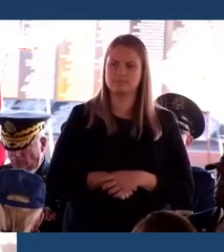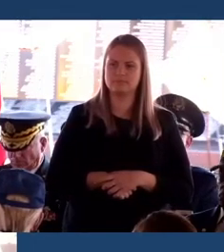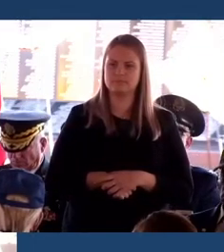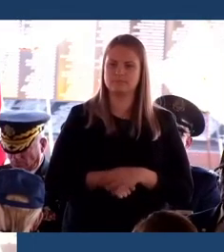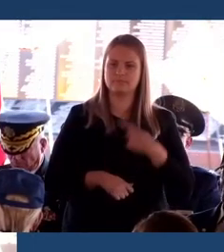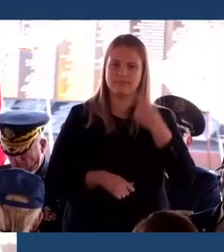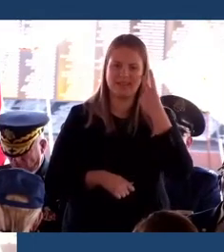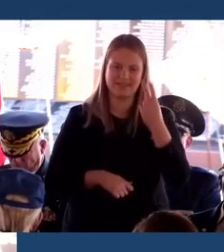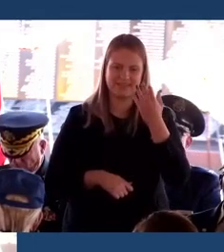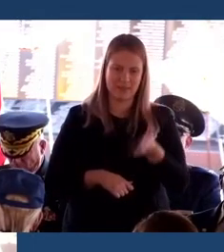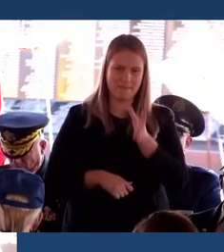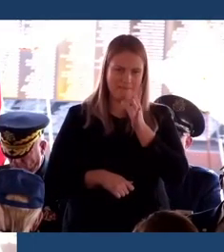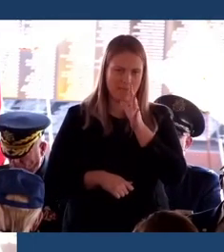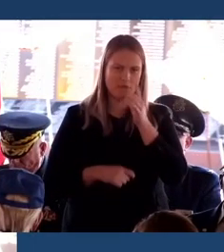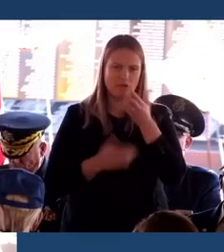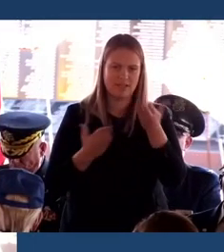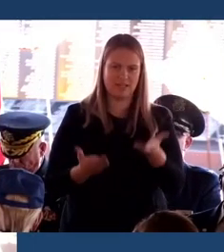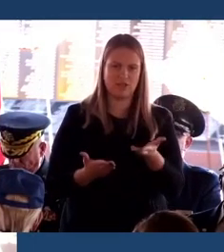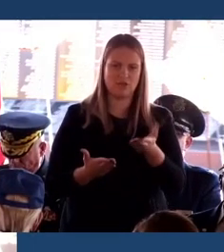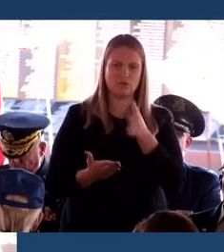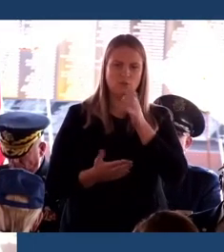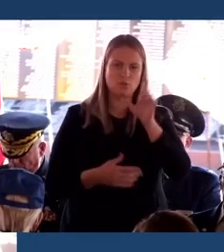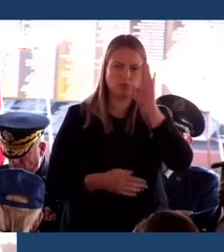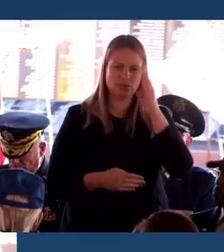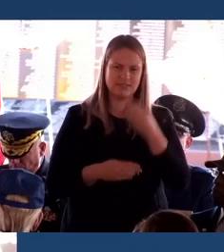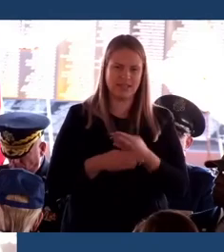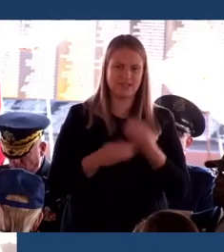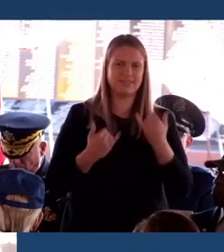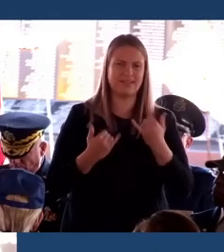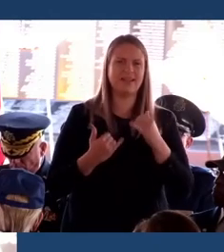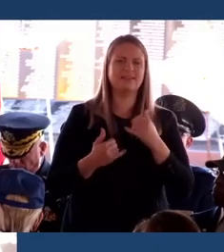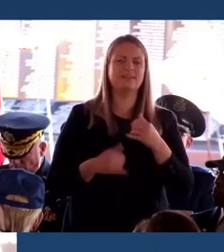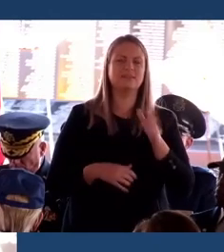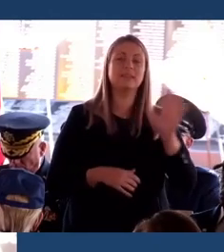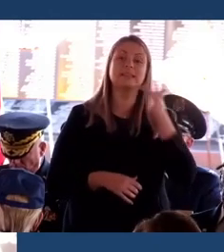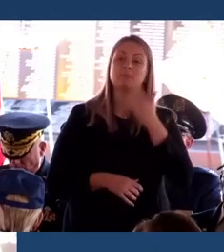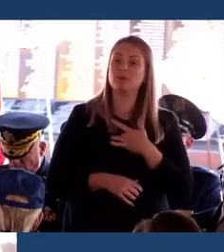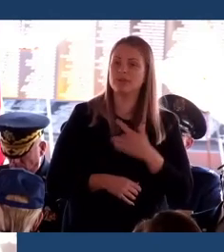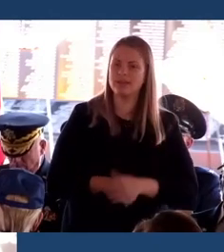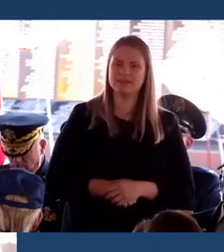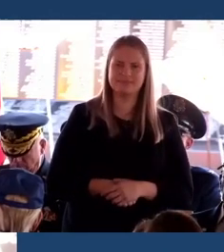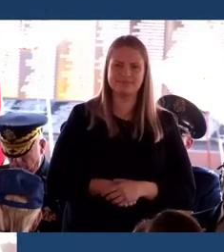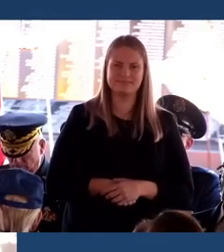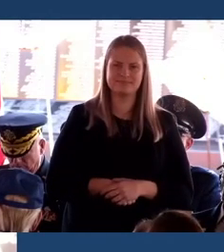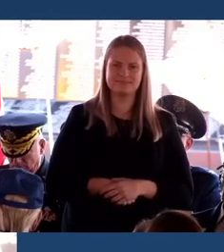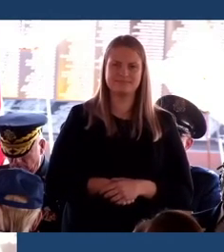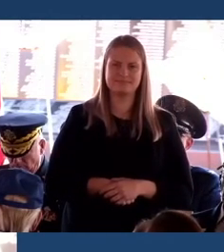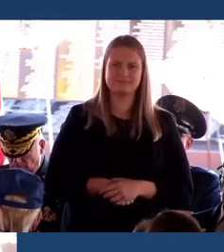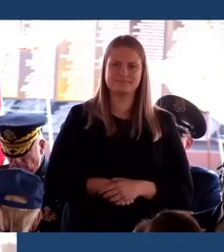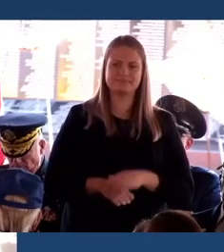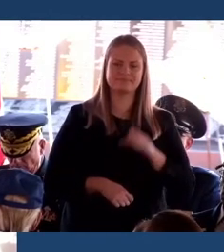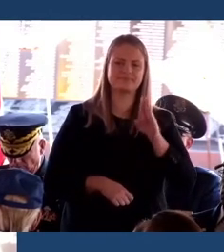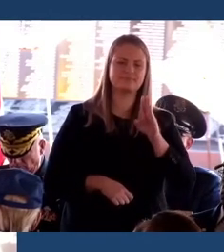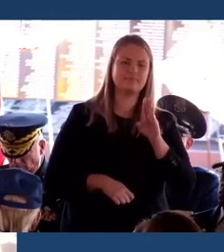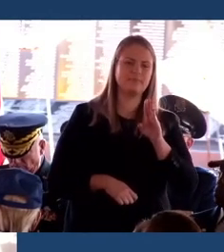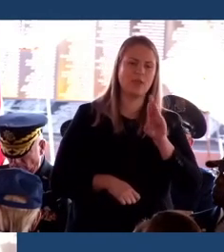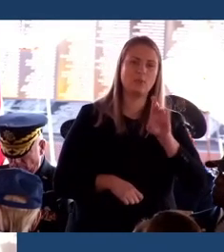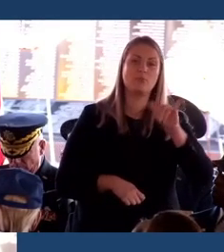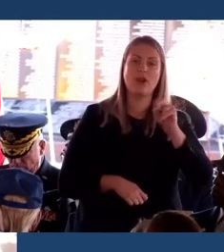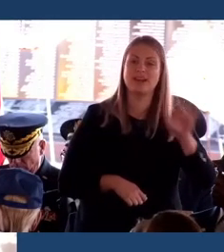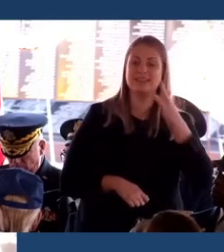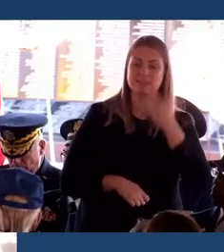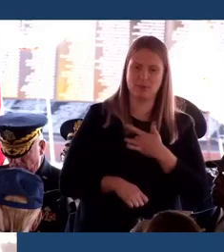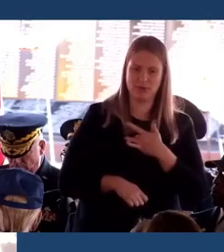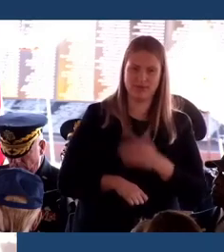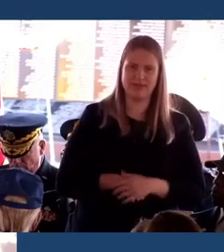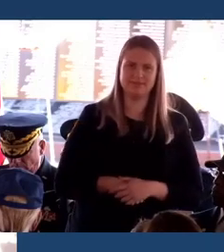mother right here, whose son today would have been his birthday It would have been Brian's birthday. And